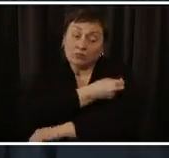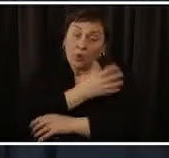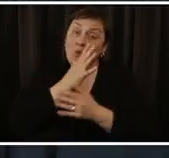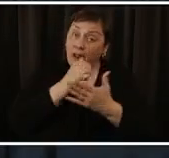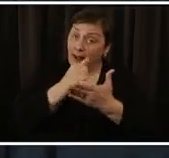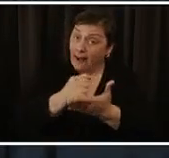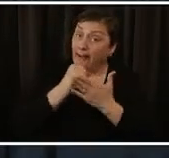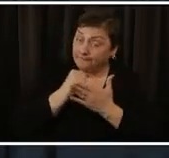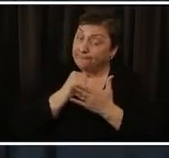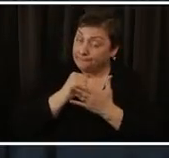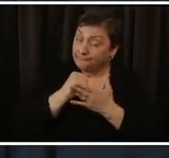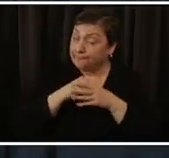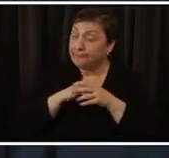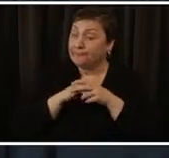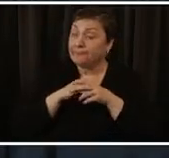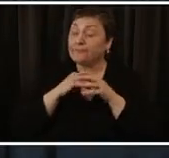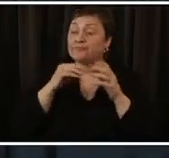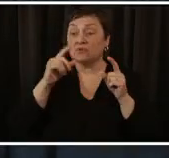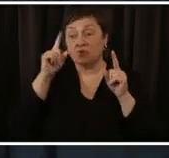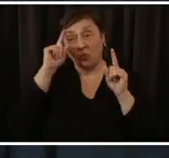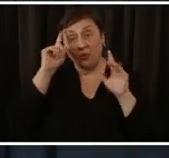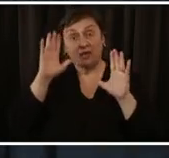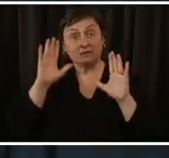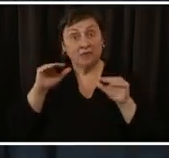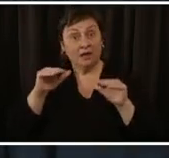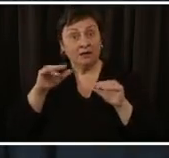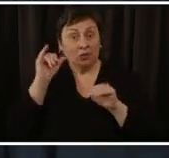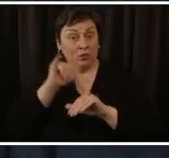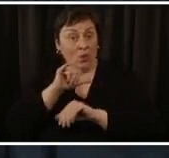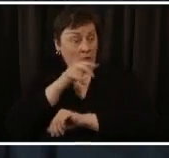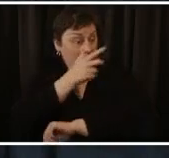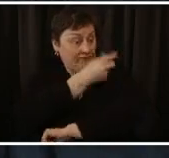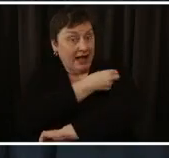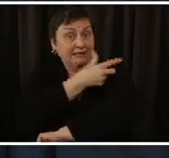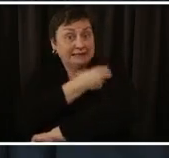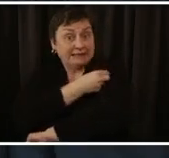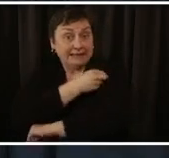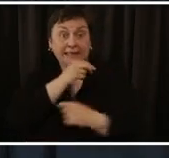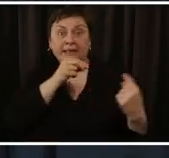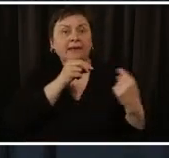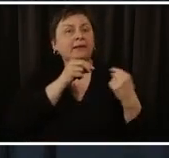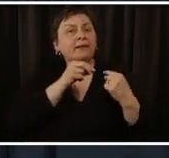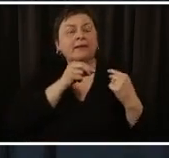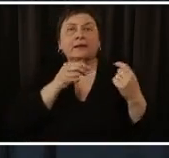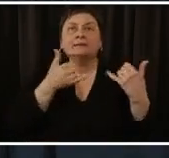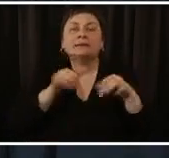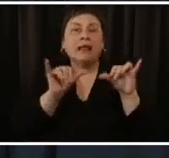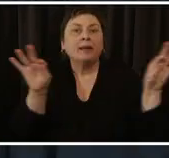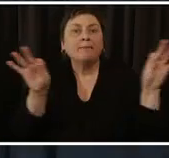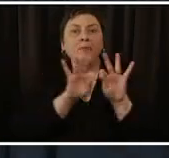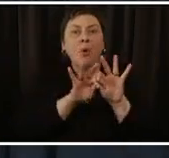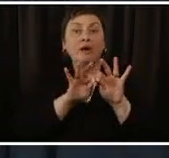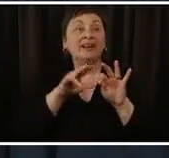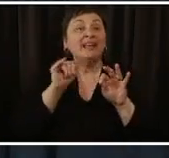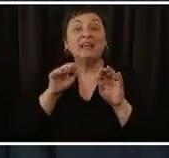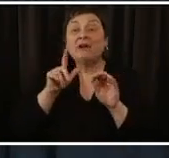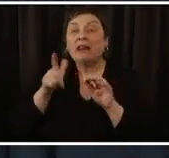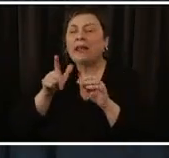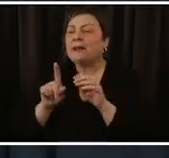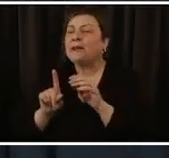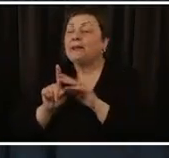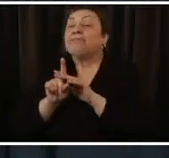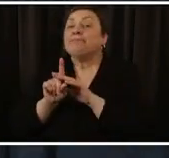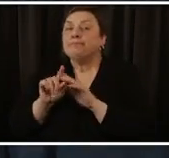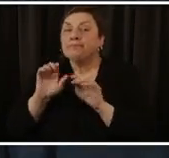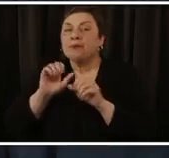And so we expect that these vaccines are going to be, these breakthrough cases are going to be milder. They're going to be less likely